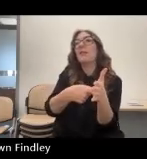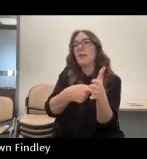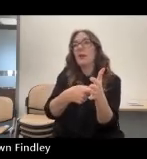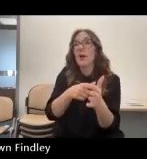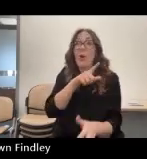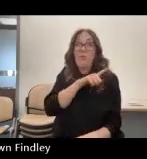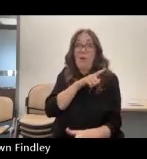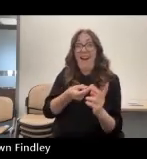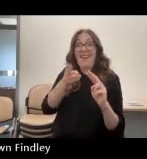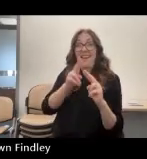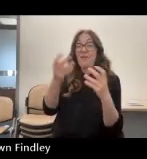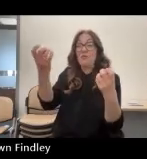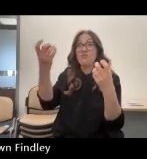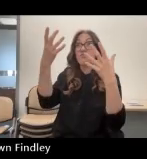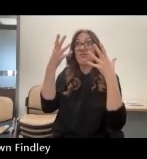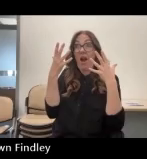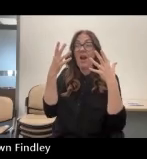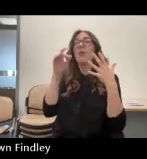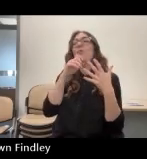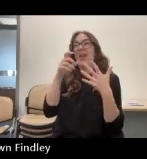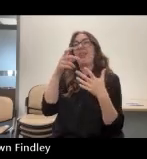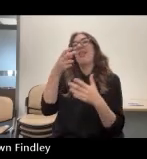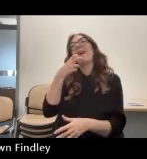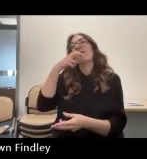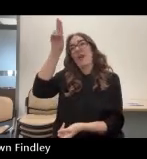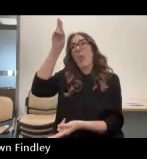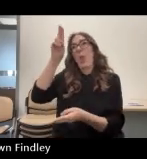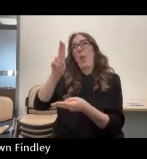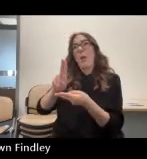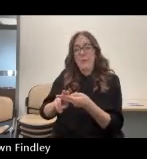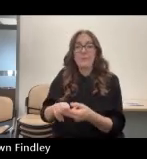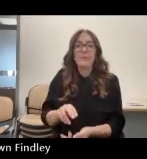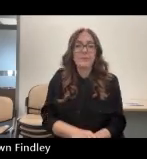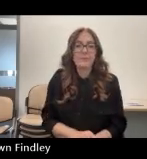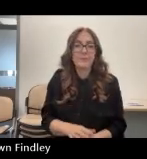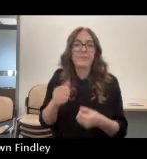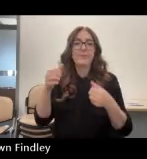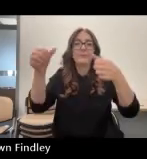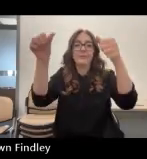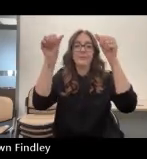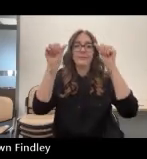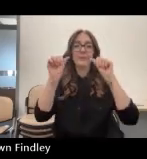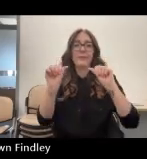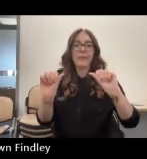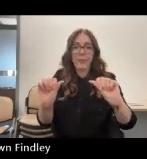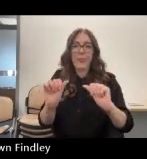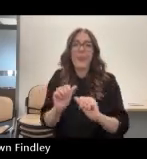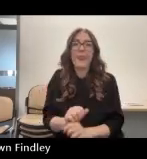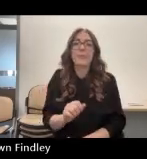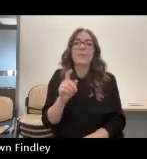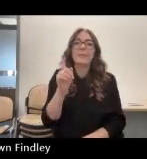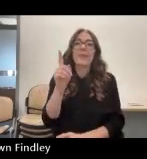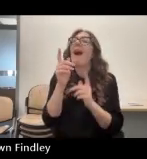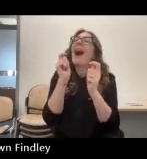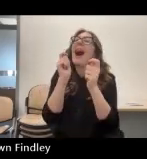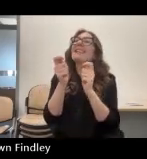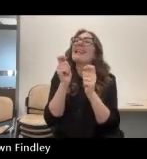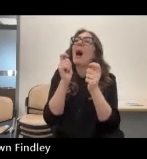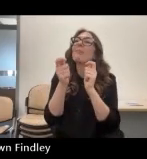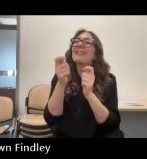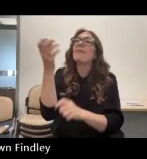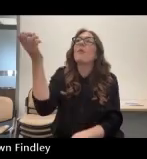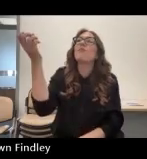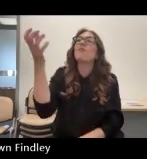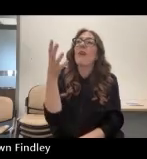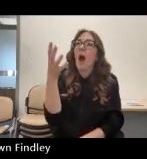The next one down is adaptive brightness. It's a button, so it's a switch, so I can switch this left to right. With adaptive